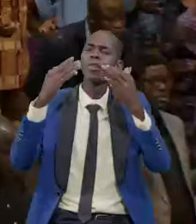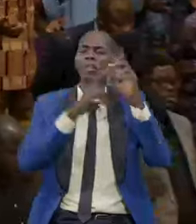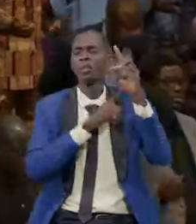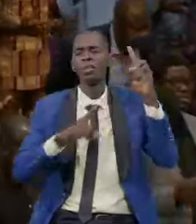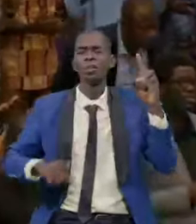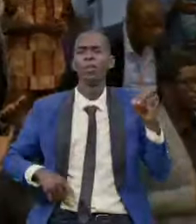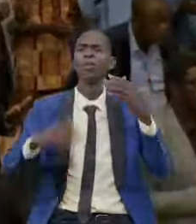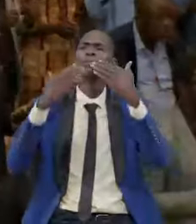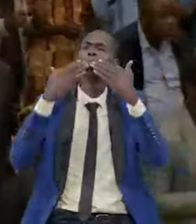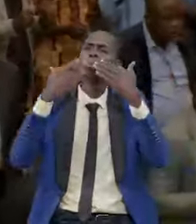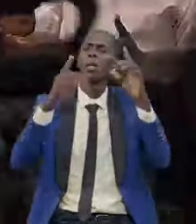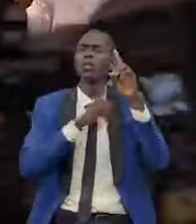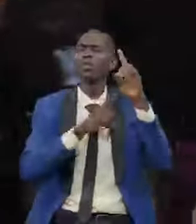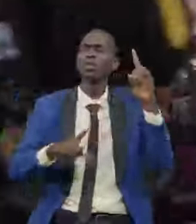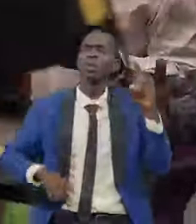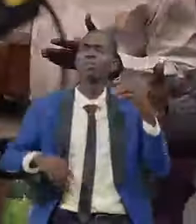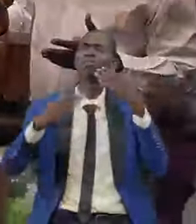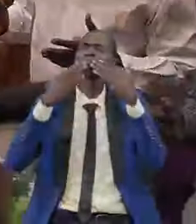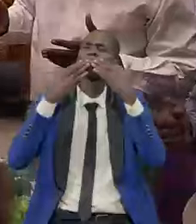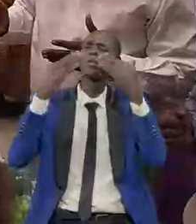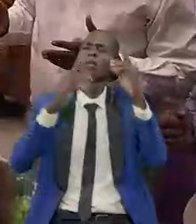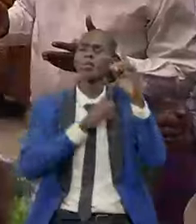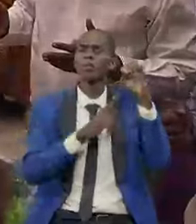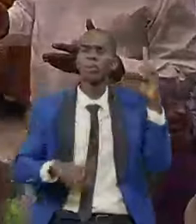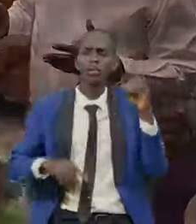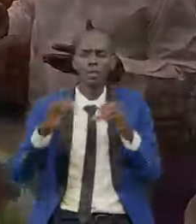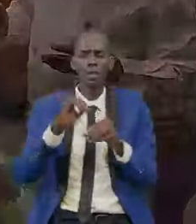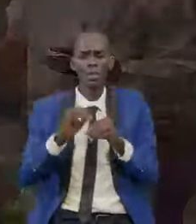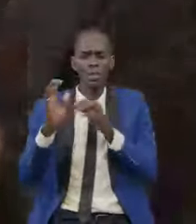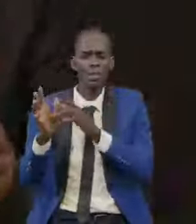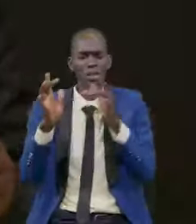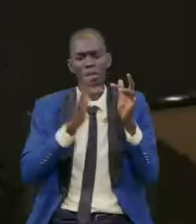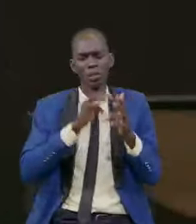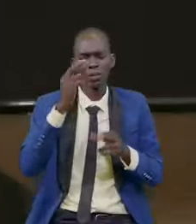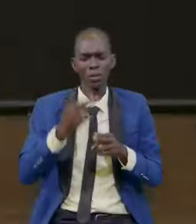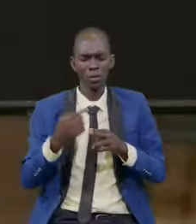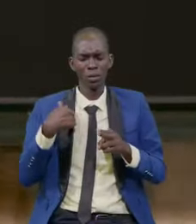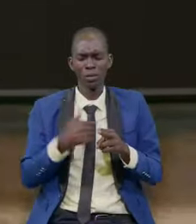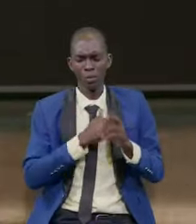Lord. Thank you, Lord. In Jesus' name we